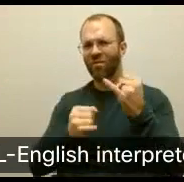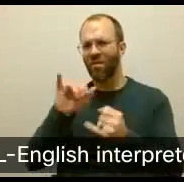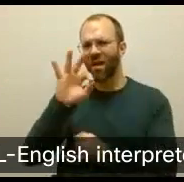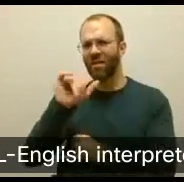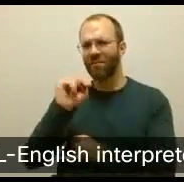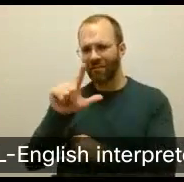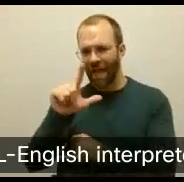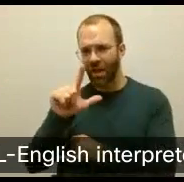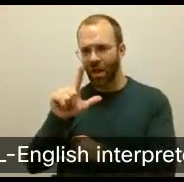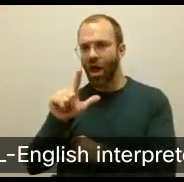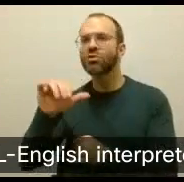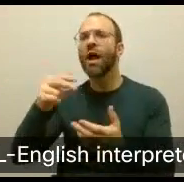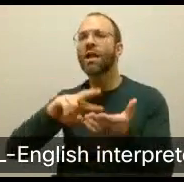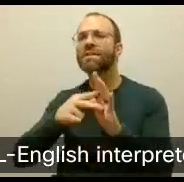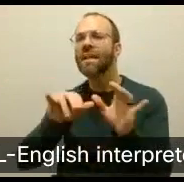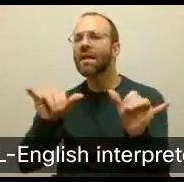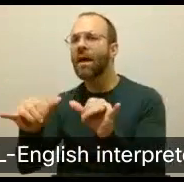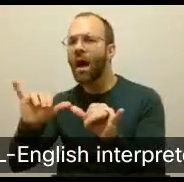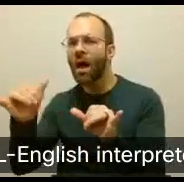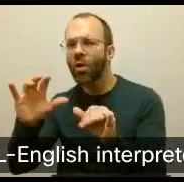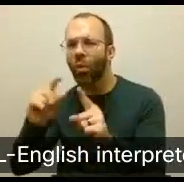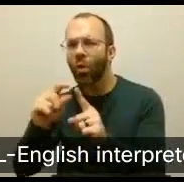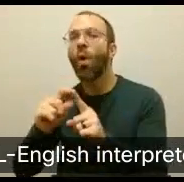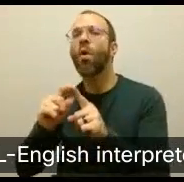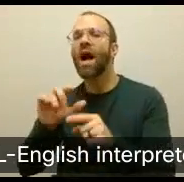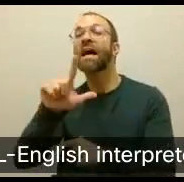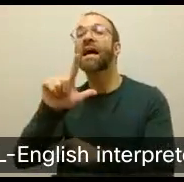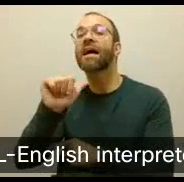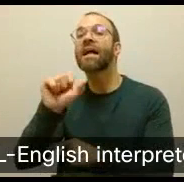synonym last, and inputted that into their paraphrase.